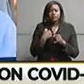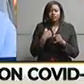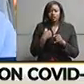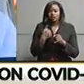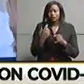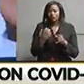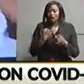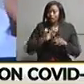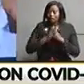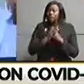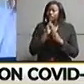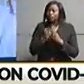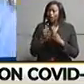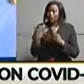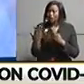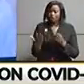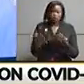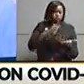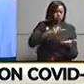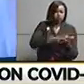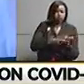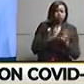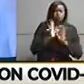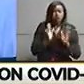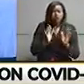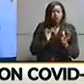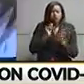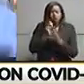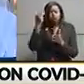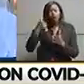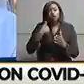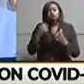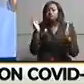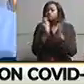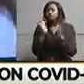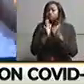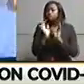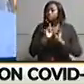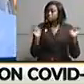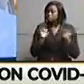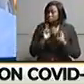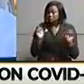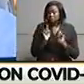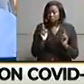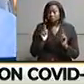never touches my... That's why you never see me clapping. When you are clapping like this, me,